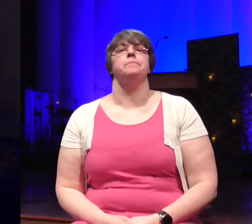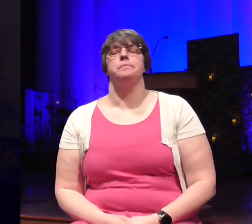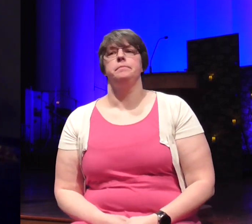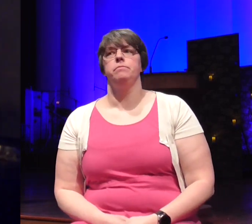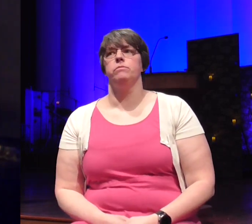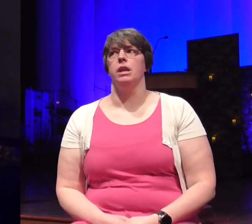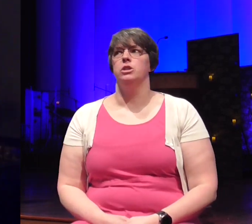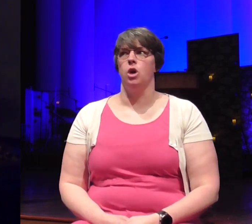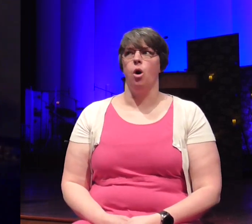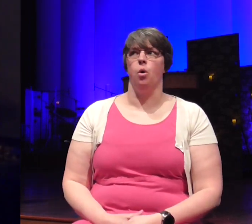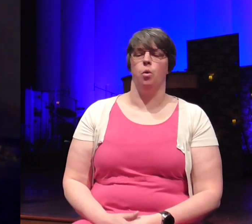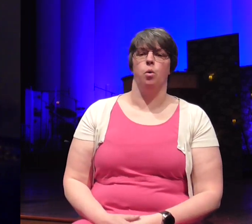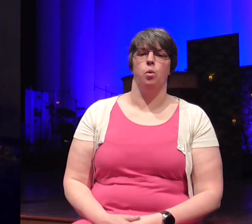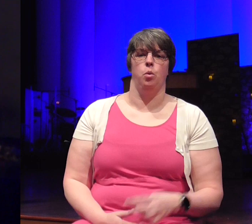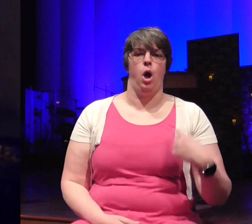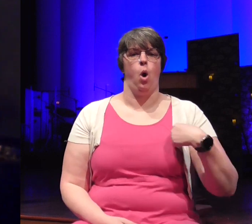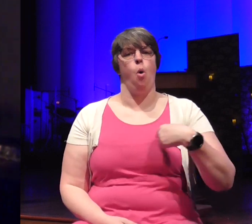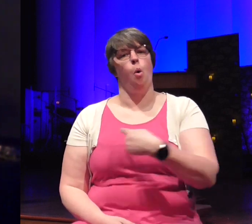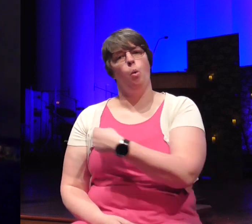as we lavish ourselves